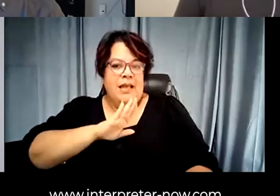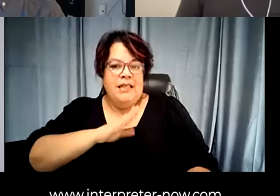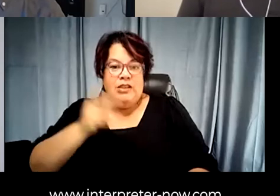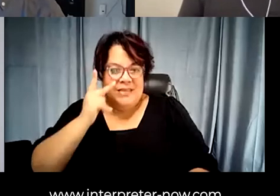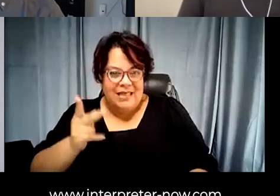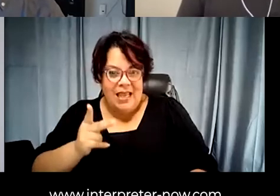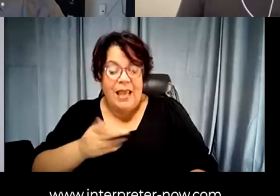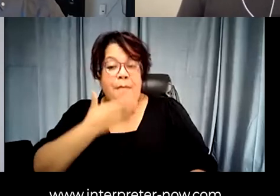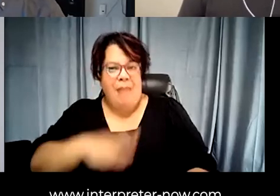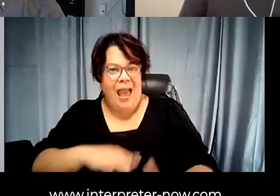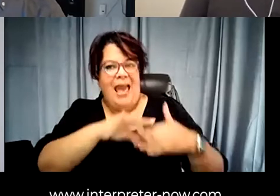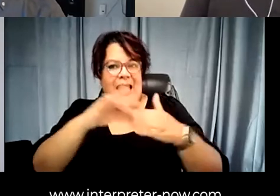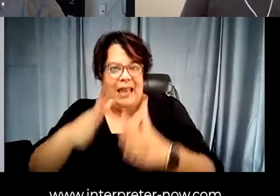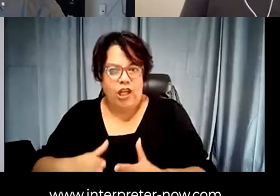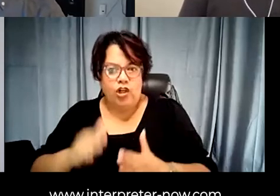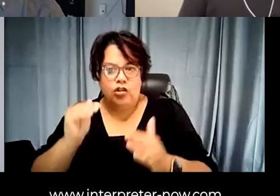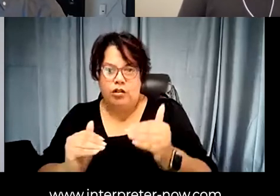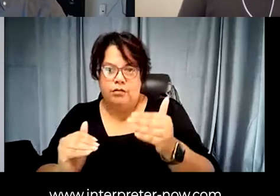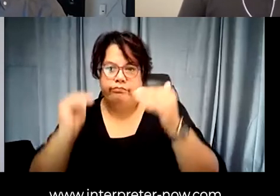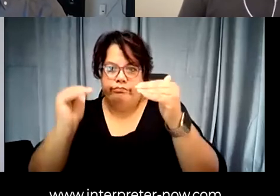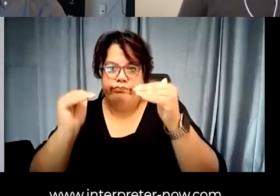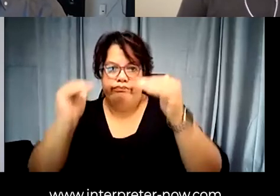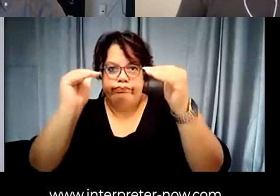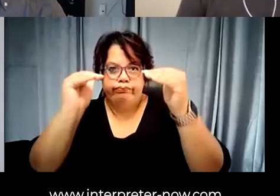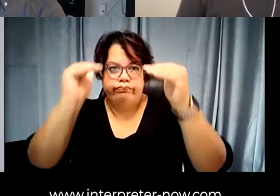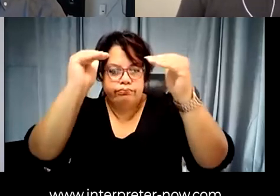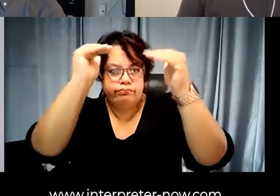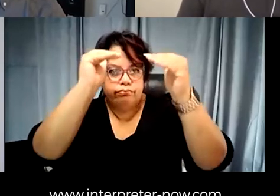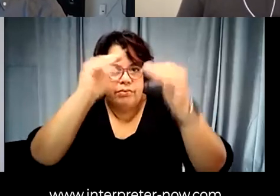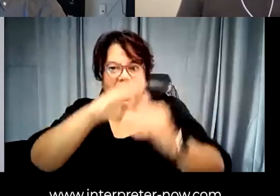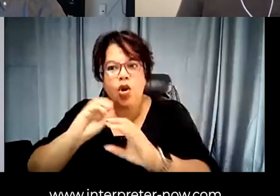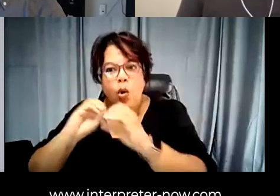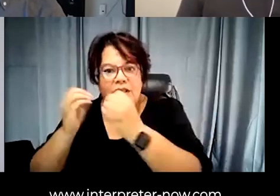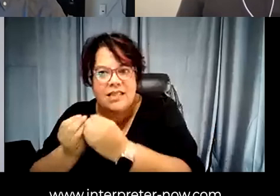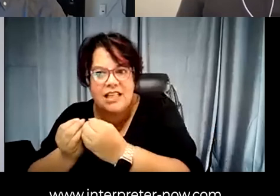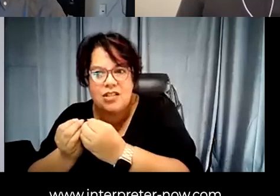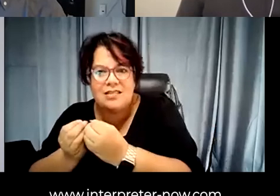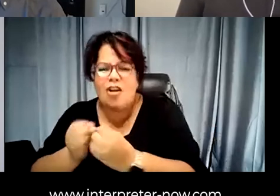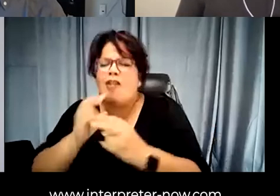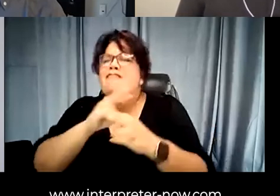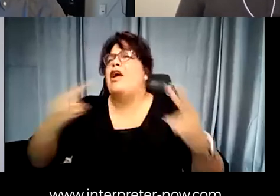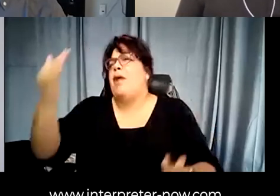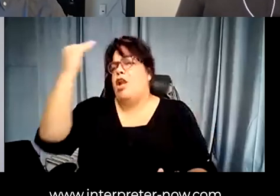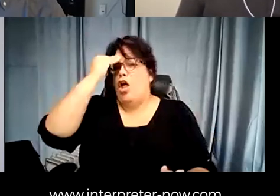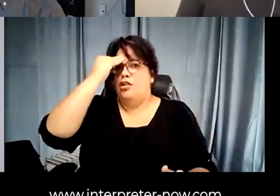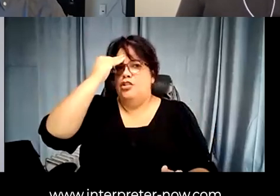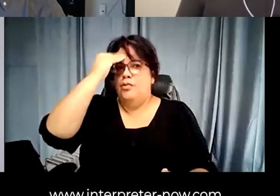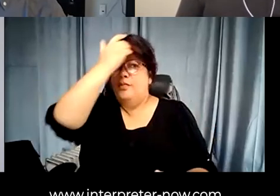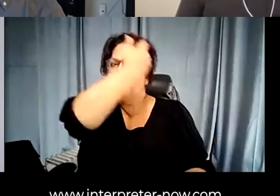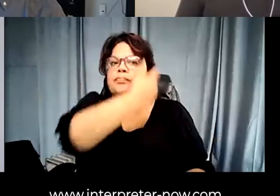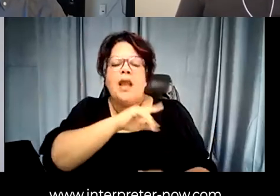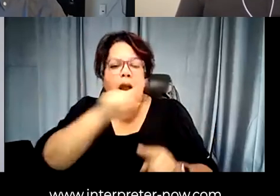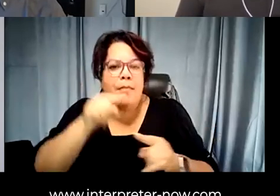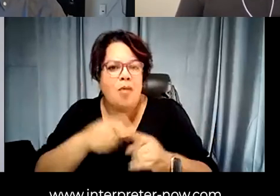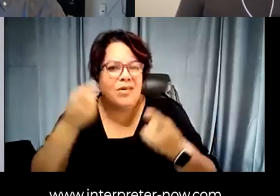bad leaders move up the ladder and organizations who are very knowledgeable about what is going on,